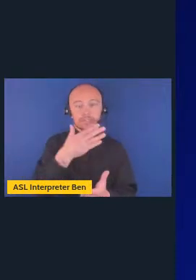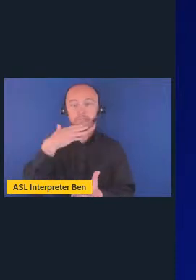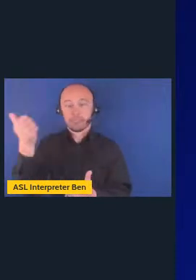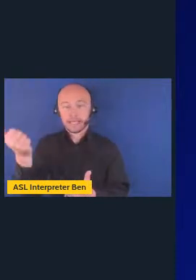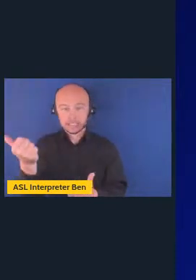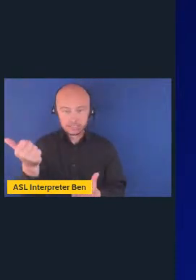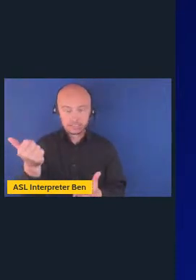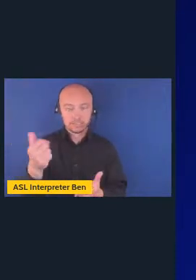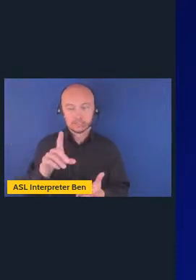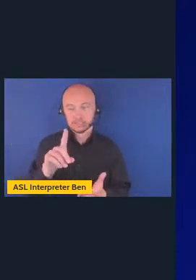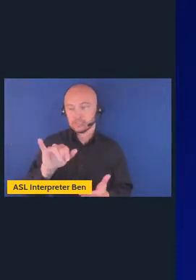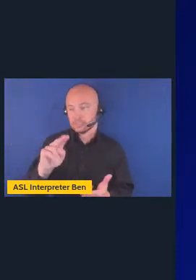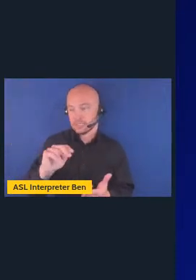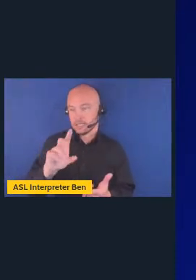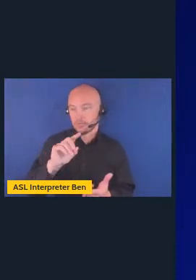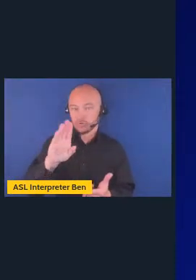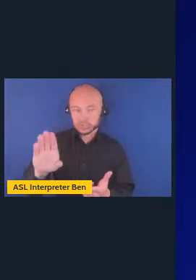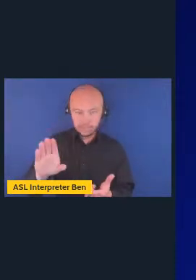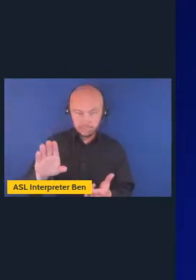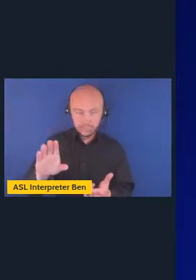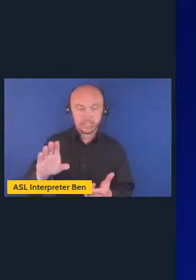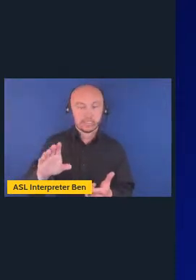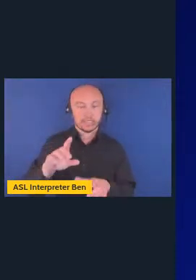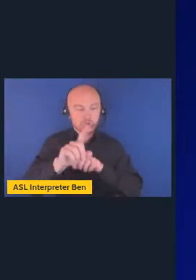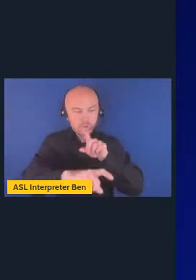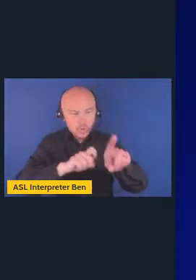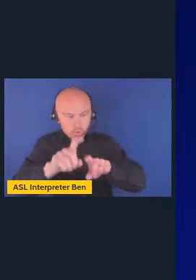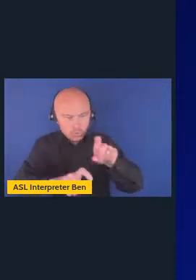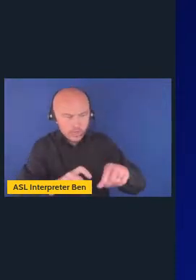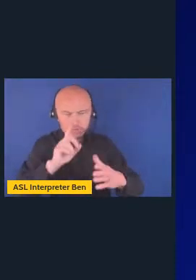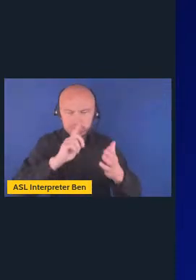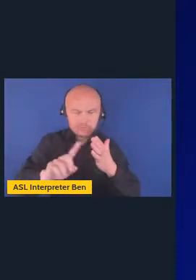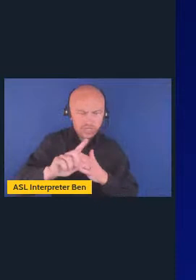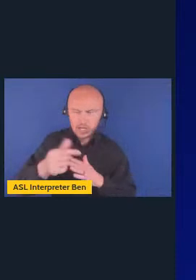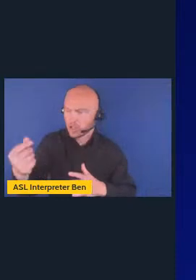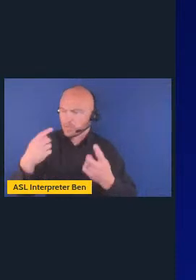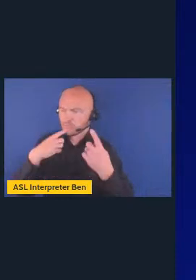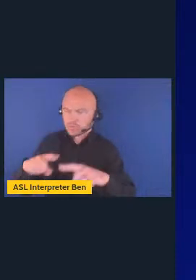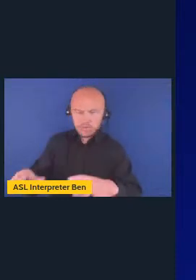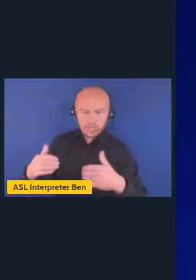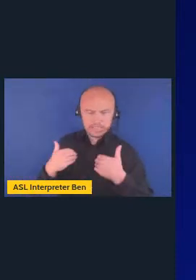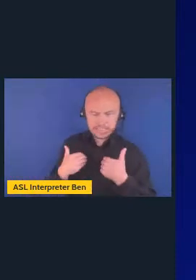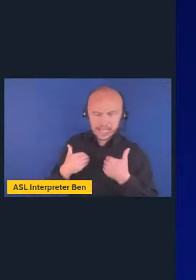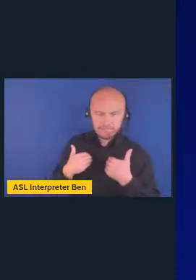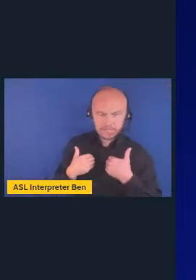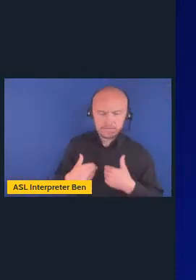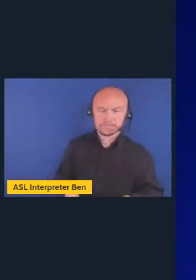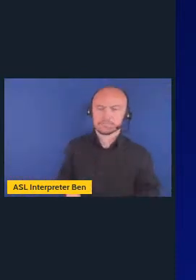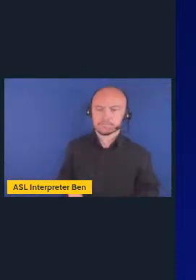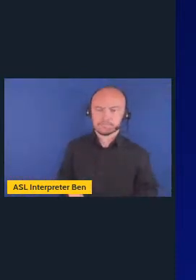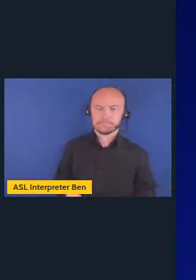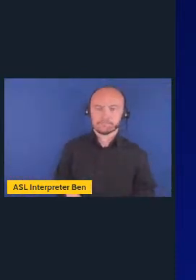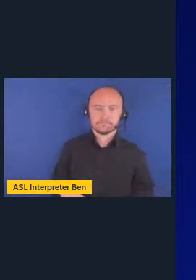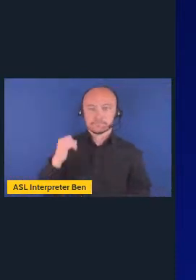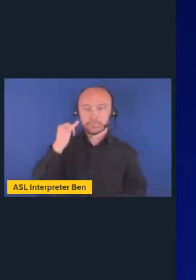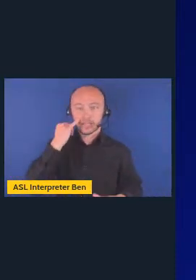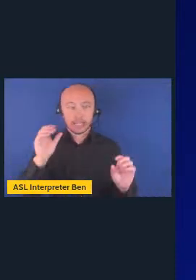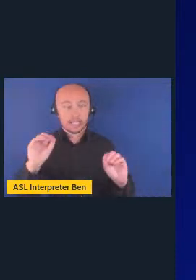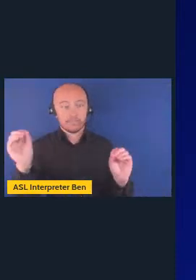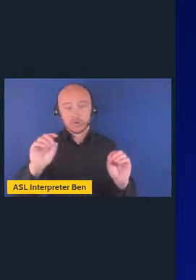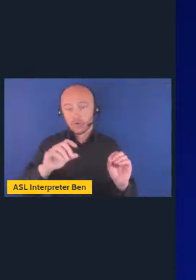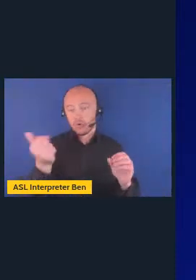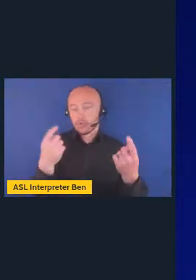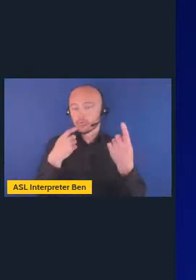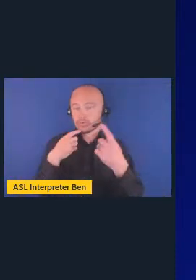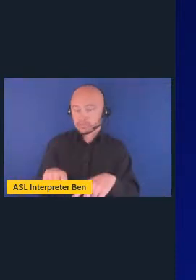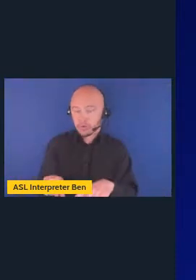a DynamoDB table is first queried to check if any other responses have been received. If there's no other response for that correlation ID,